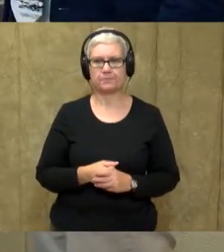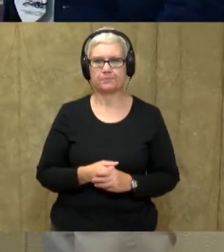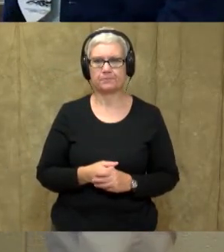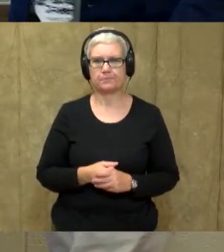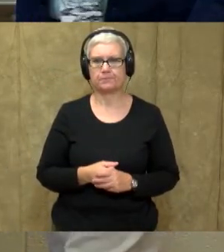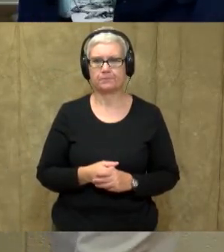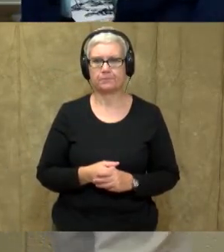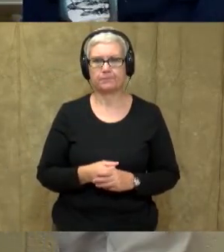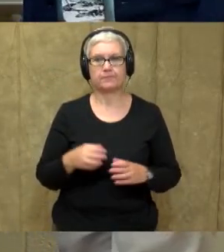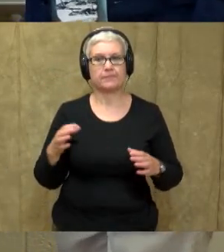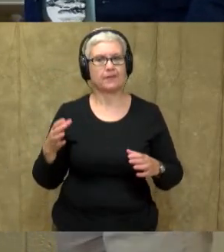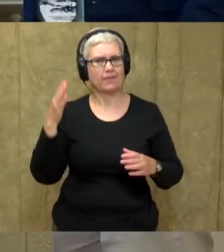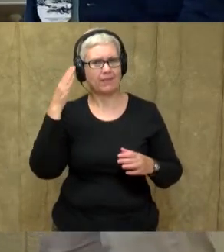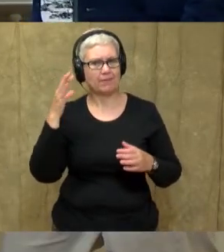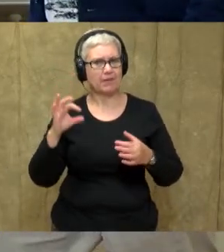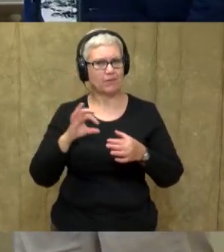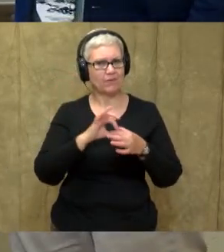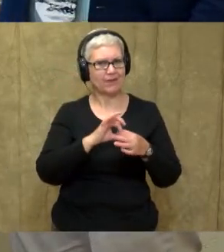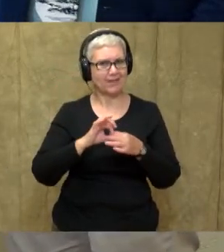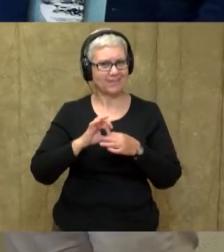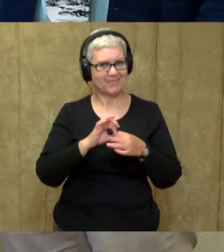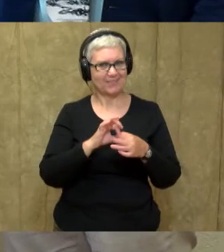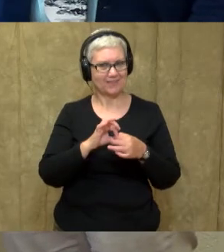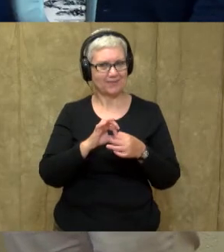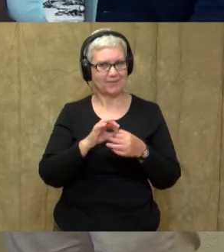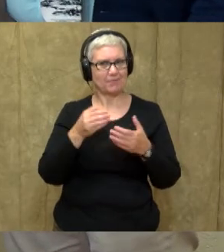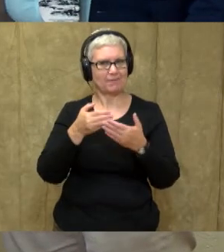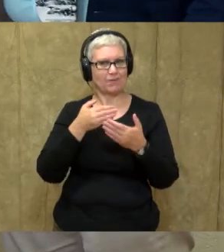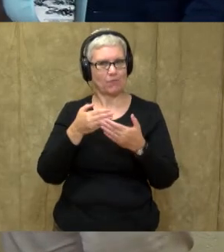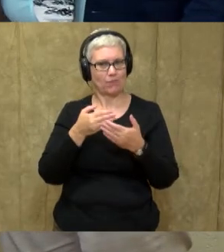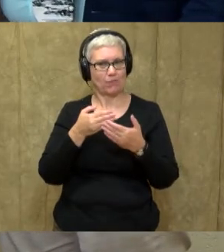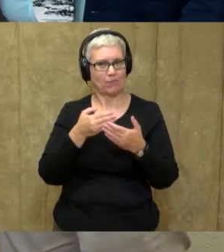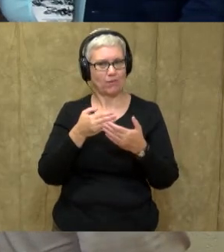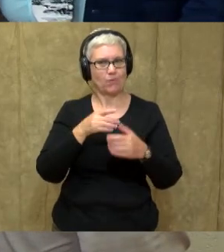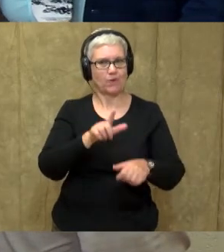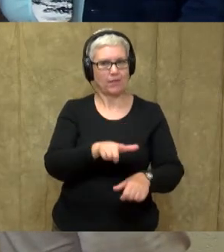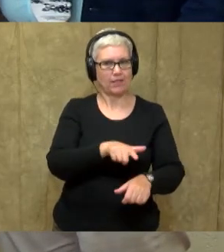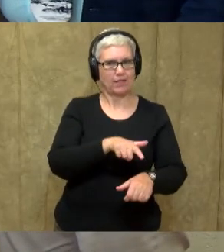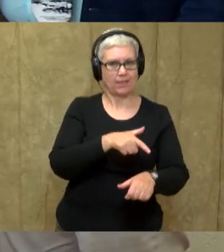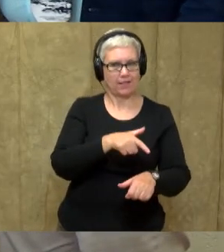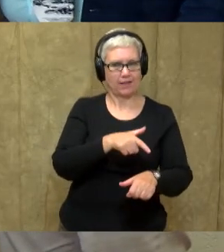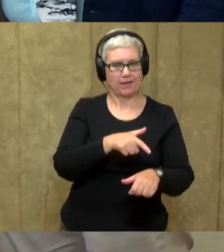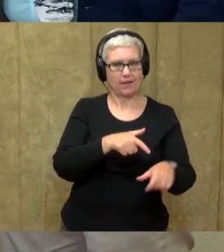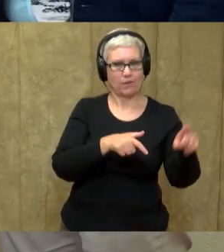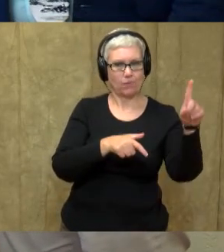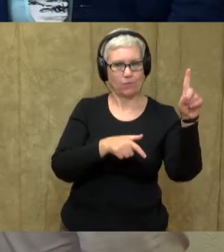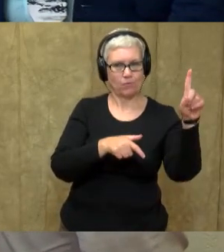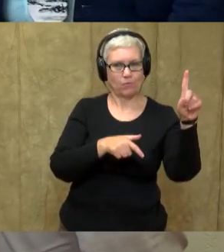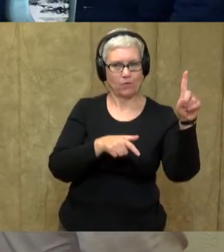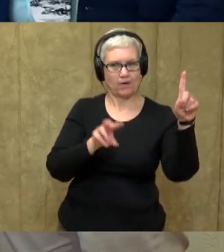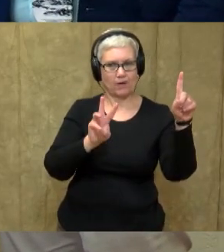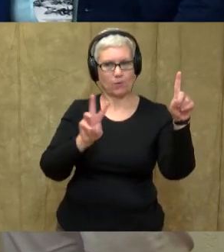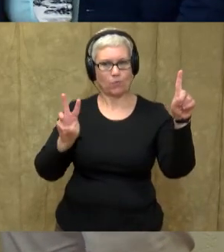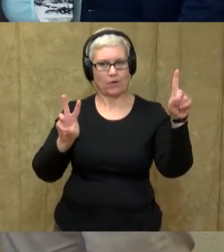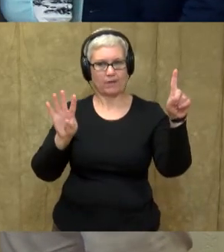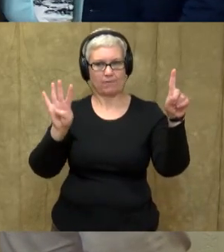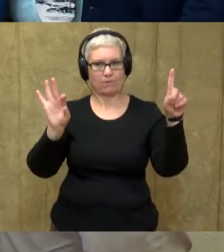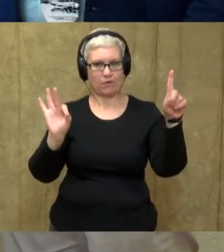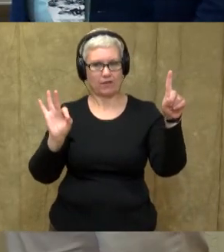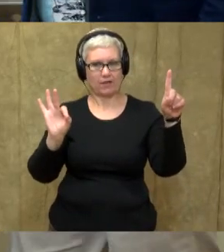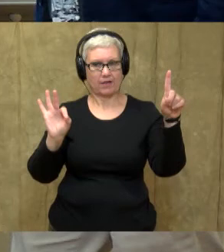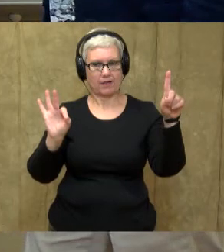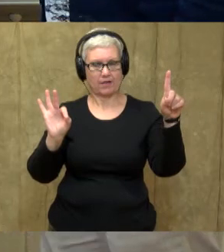If we think about the relationship that I mentioned previously with the length at 1 meter and the width at 49 meters, and